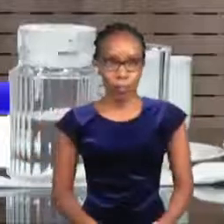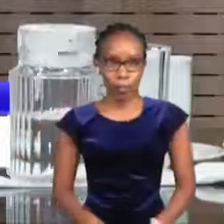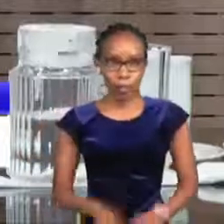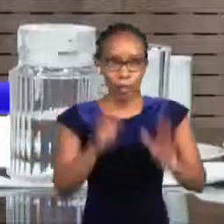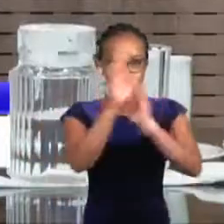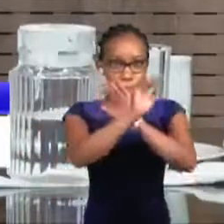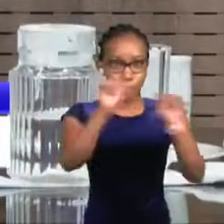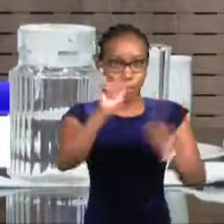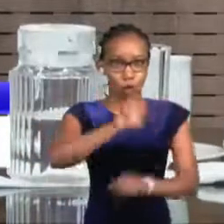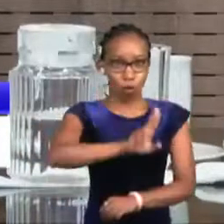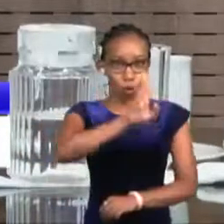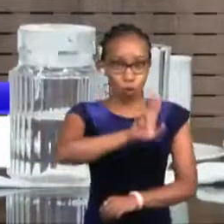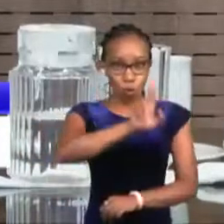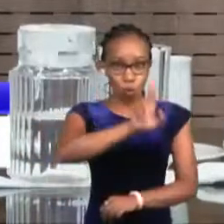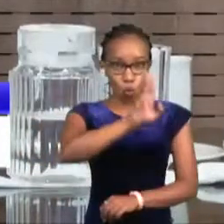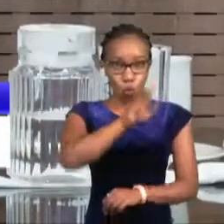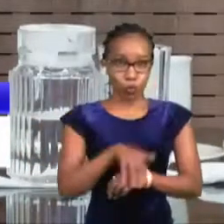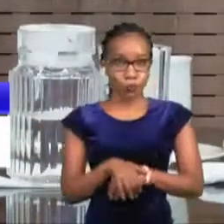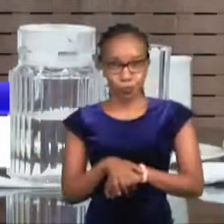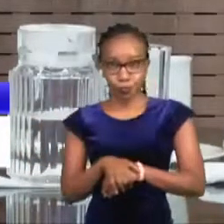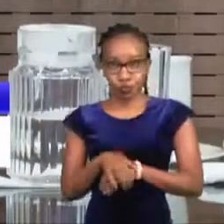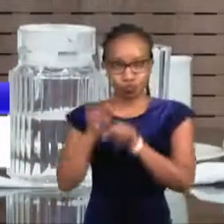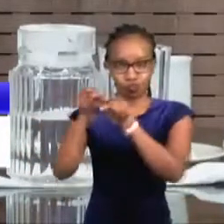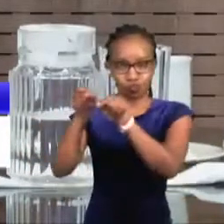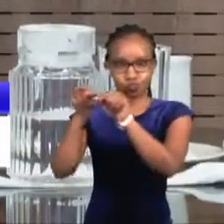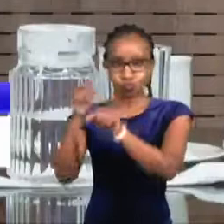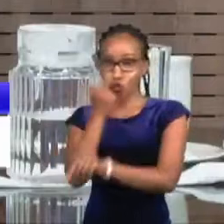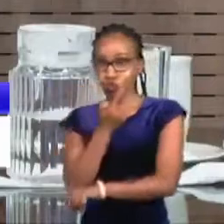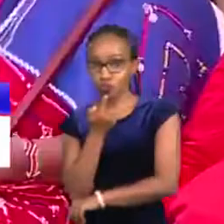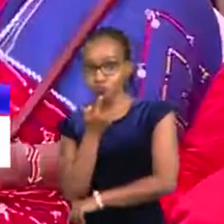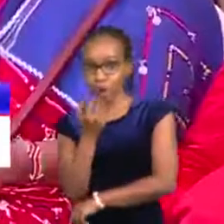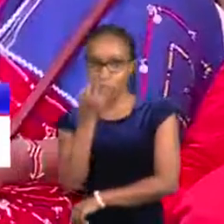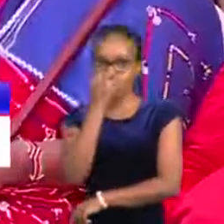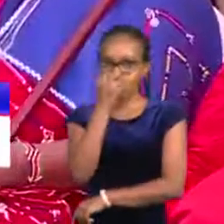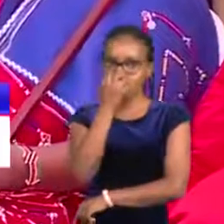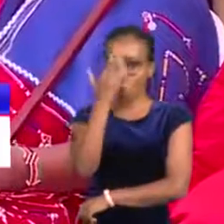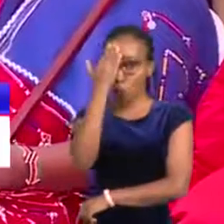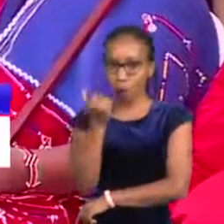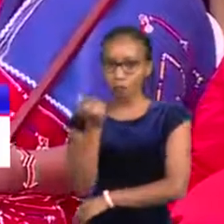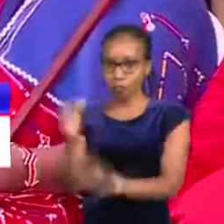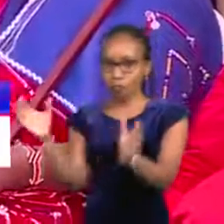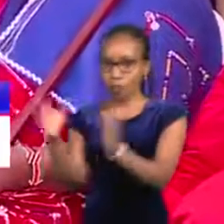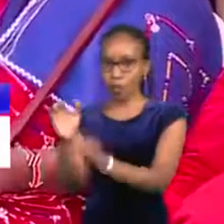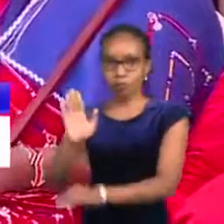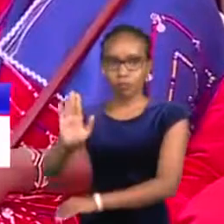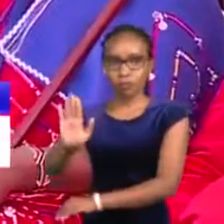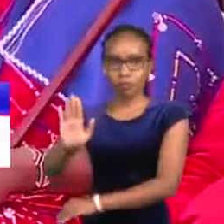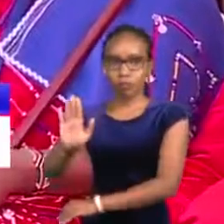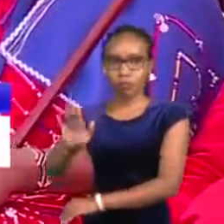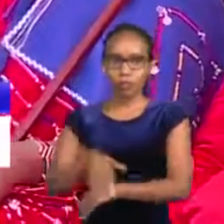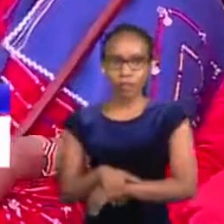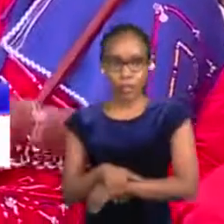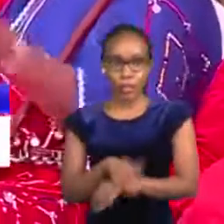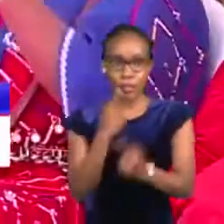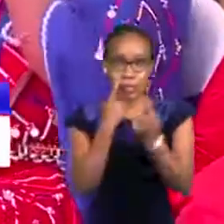President Uhuru Kenyatta has again appeared to throw jabs at his deputy William Ruto over the Hustler Nation narrative.